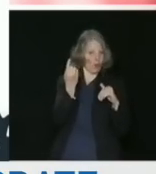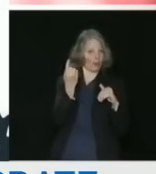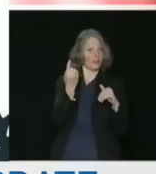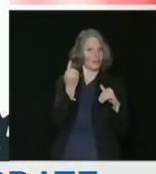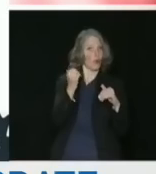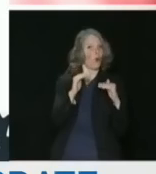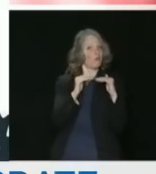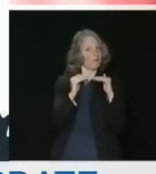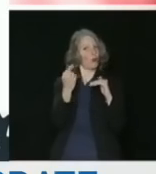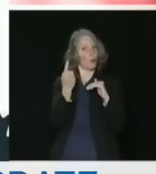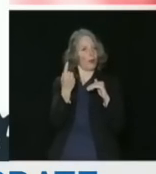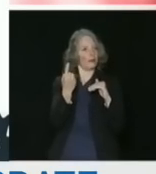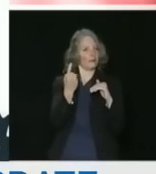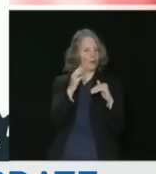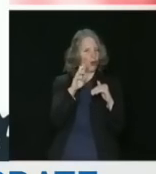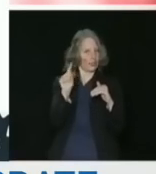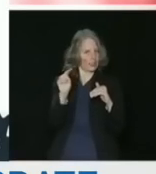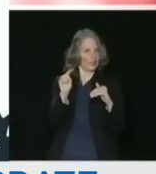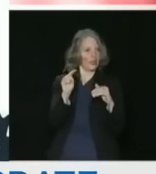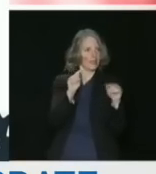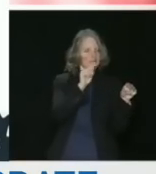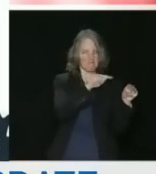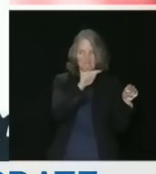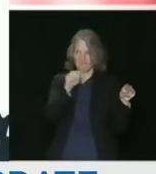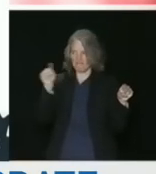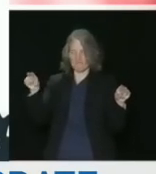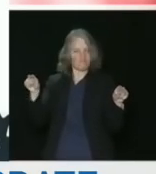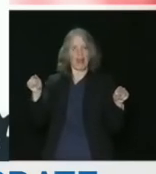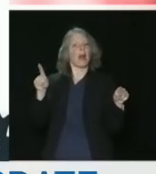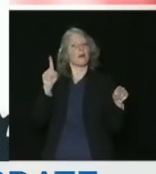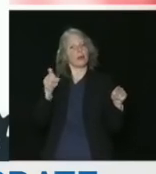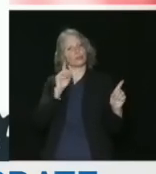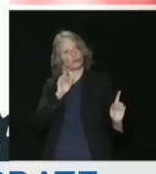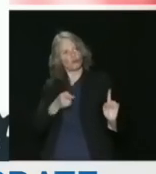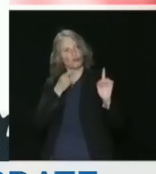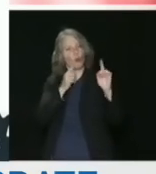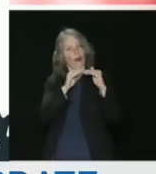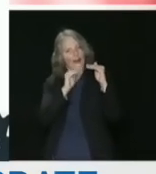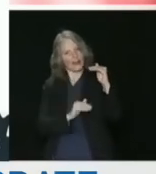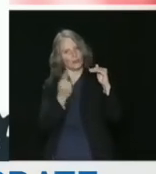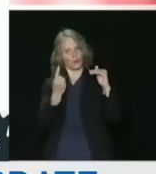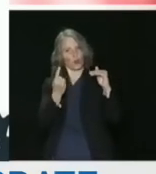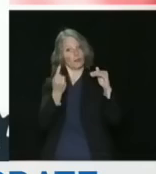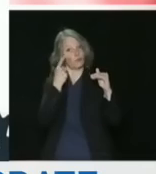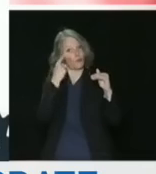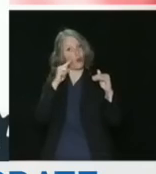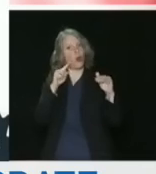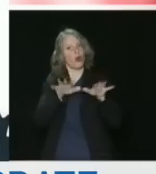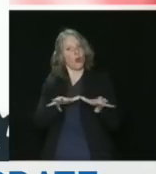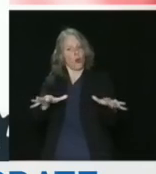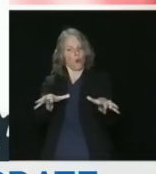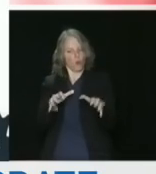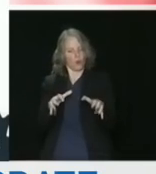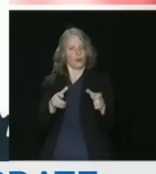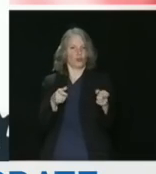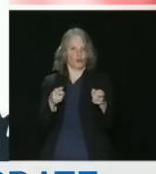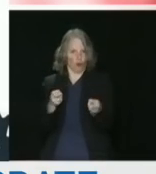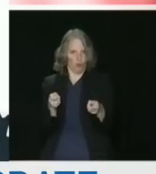areas of Canada and needs to be maintained consistently below 1 to bring the epidemic under lasting